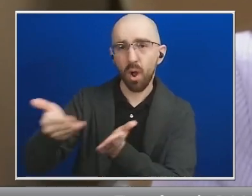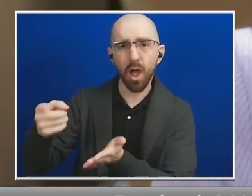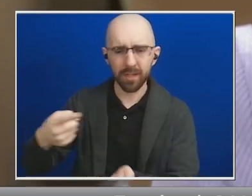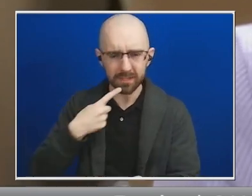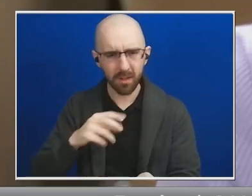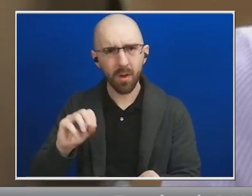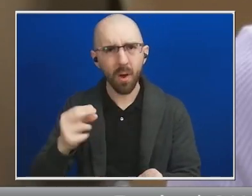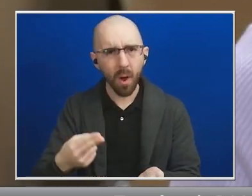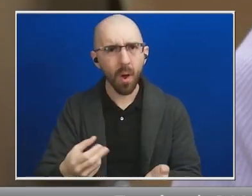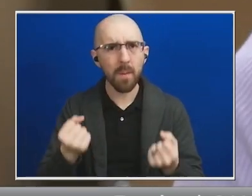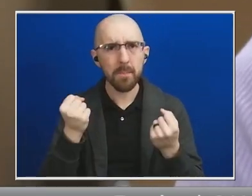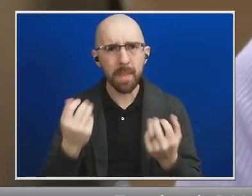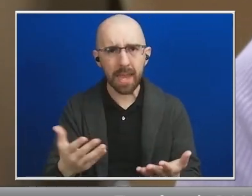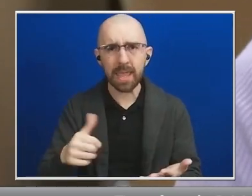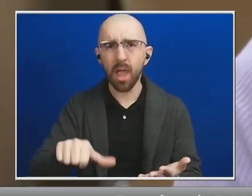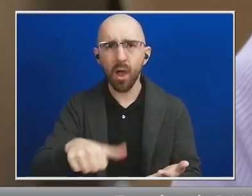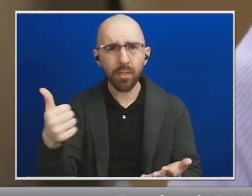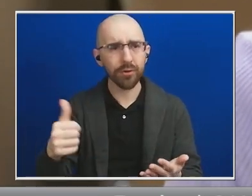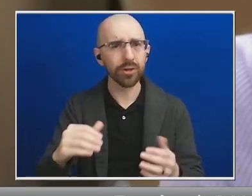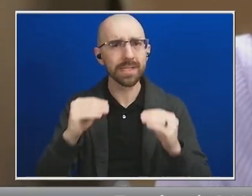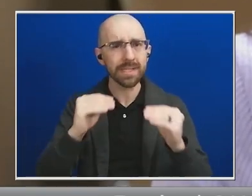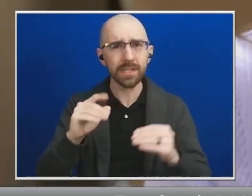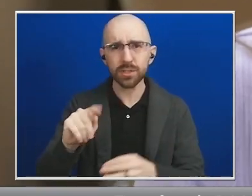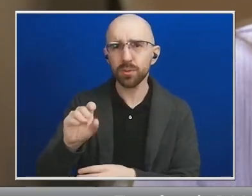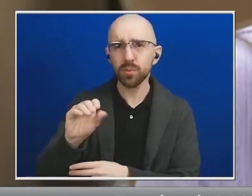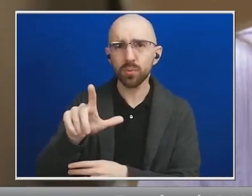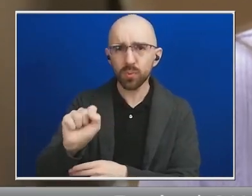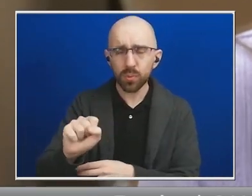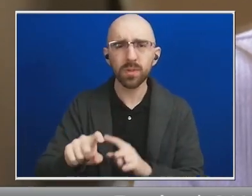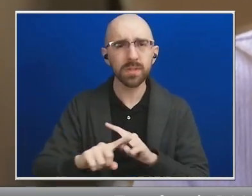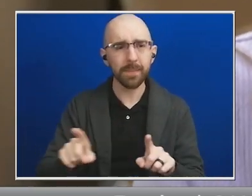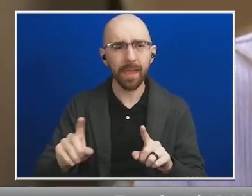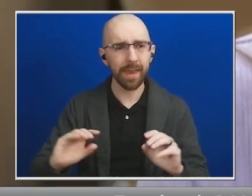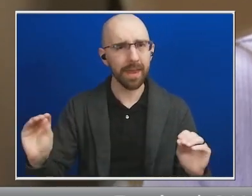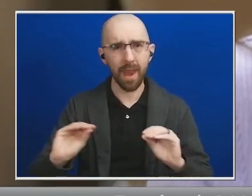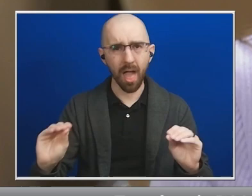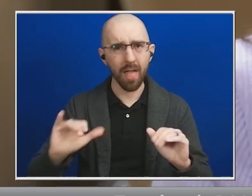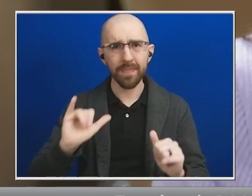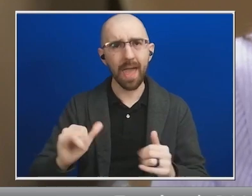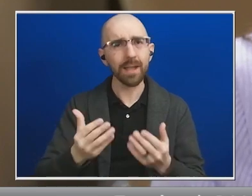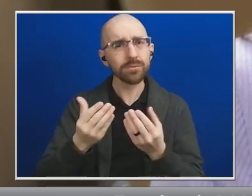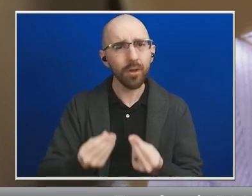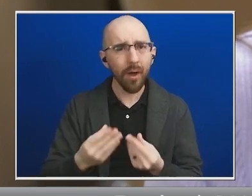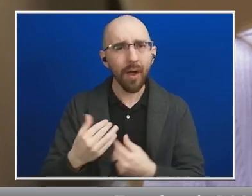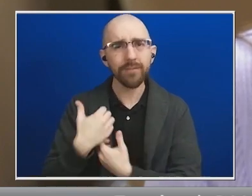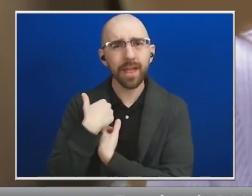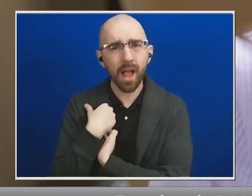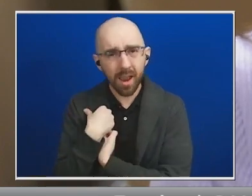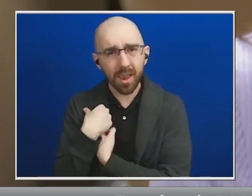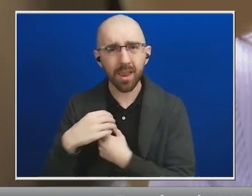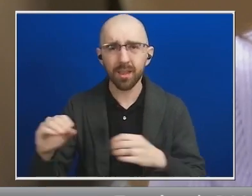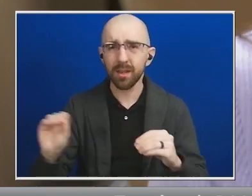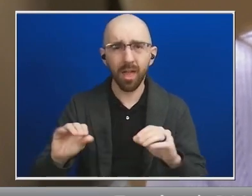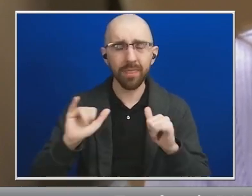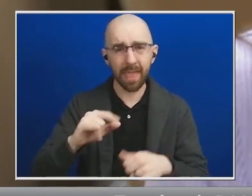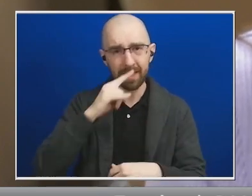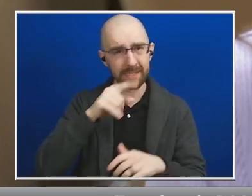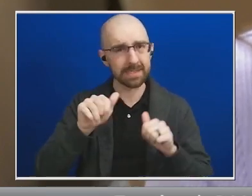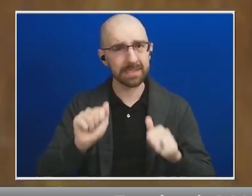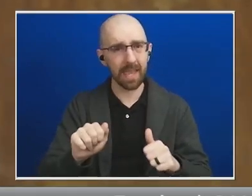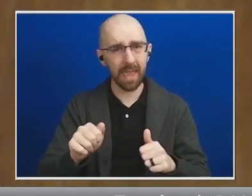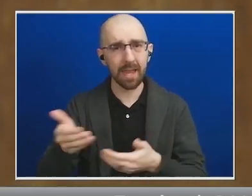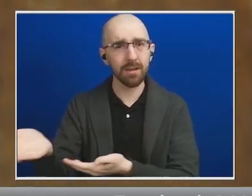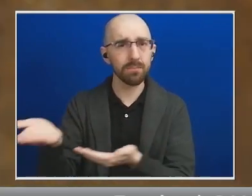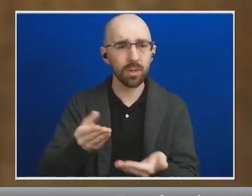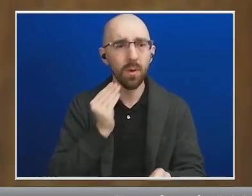other teaching tools, but none that are soft and cuddly, none that kids get to take them home once they bond with